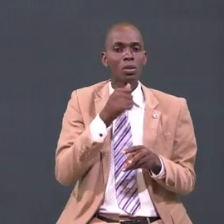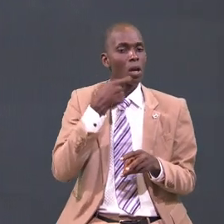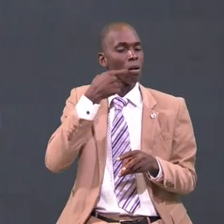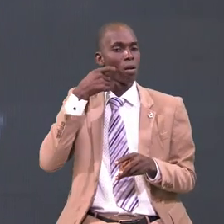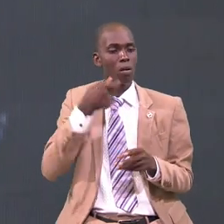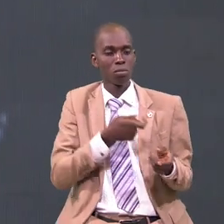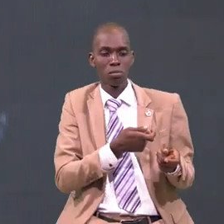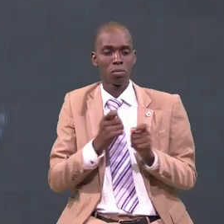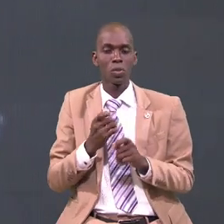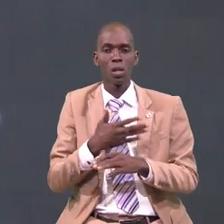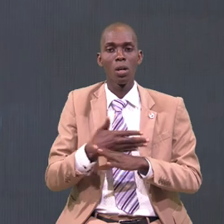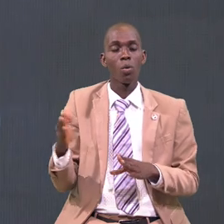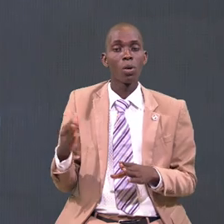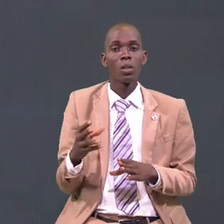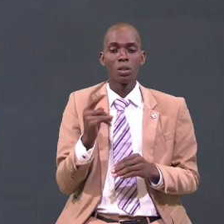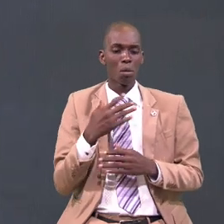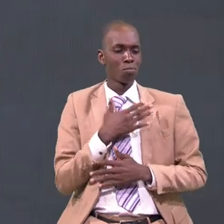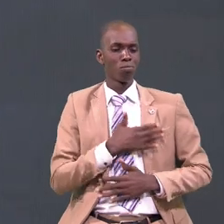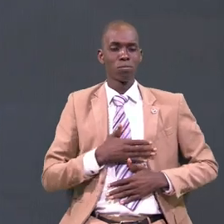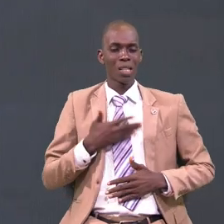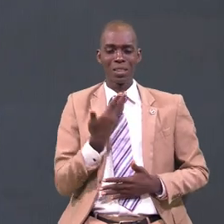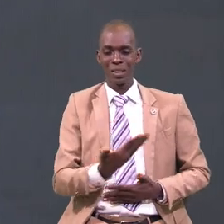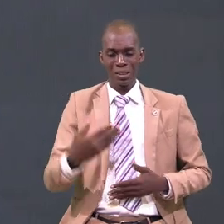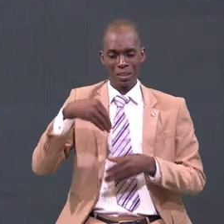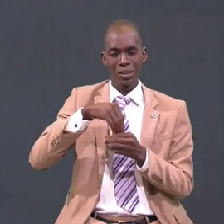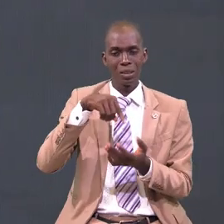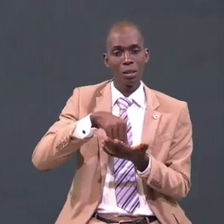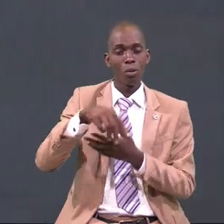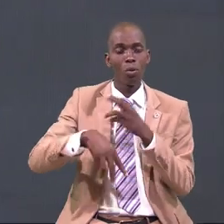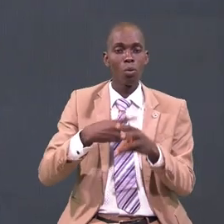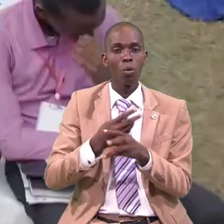The pleasures of this world will not carry him away.